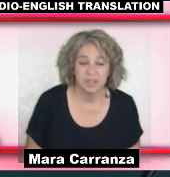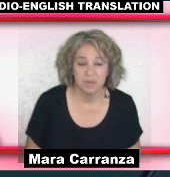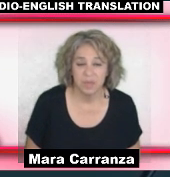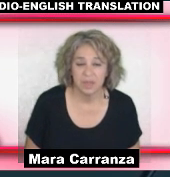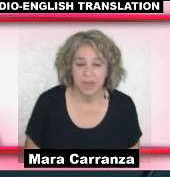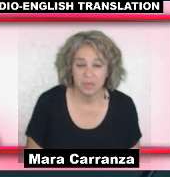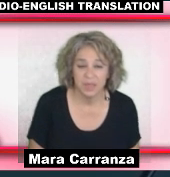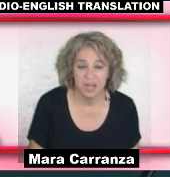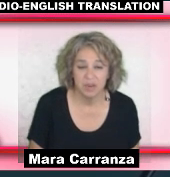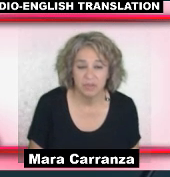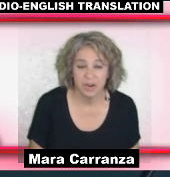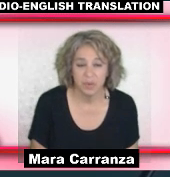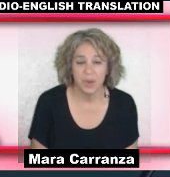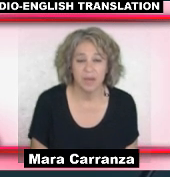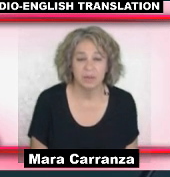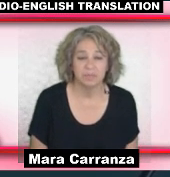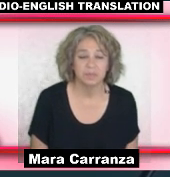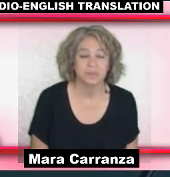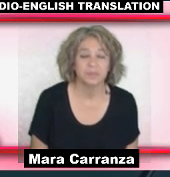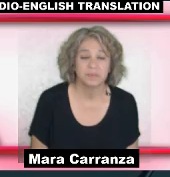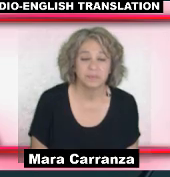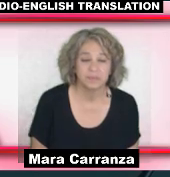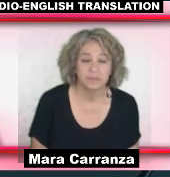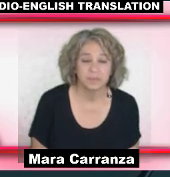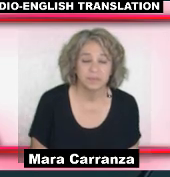they consult me on that when they know very well?